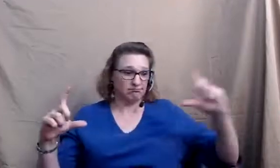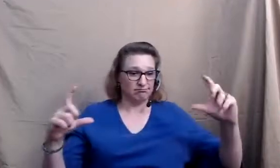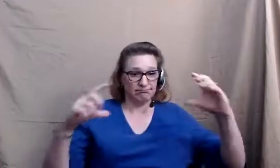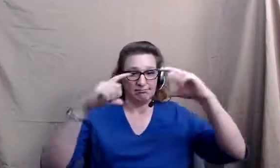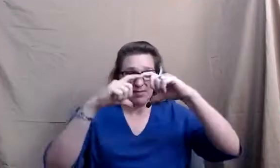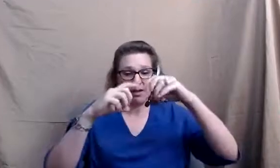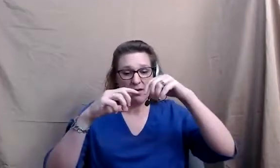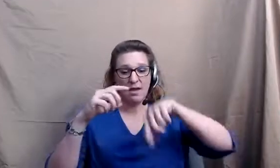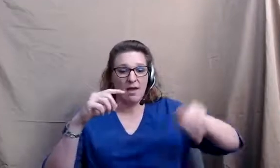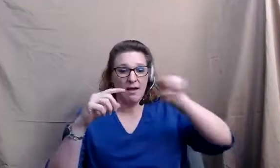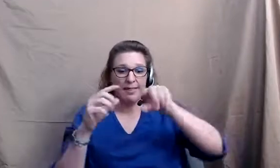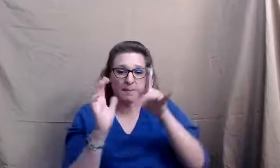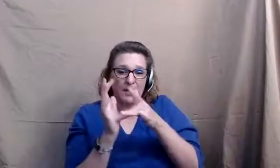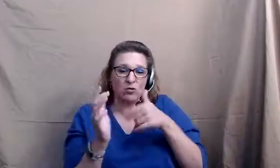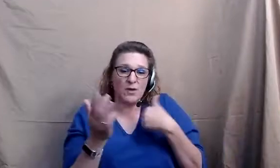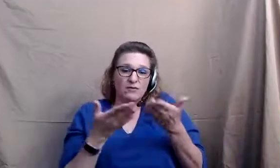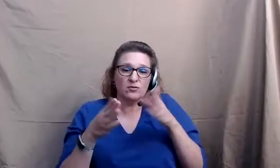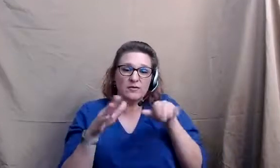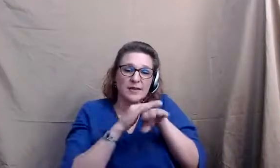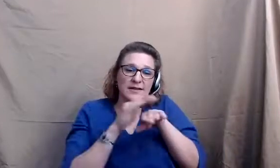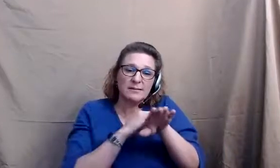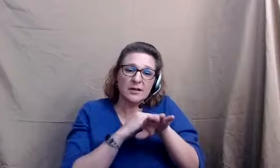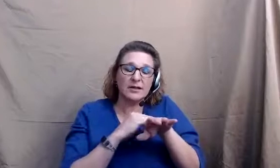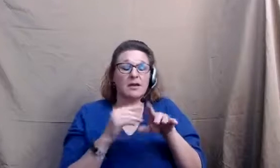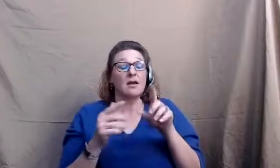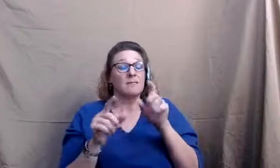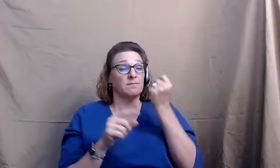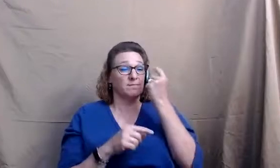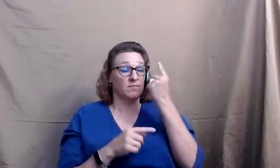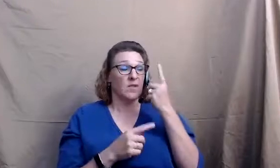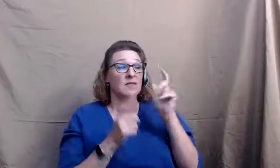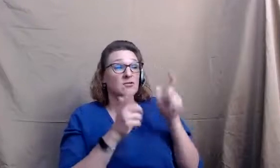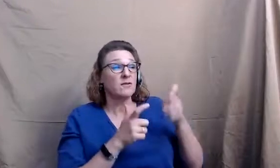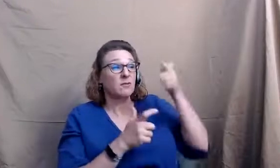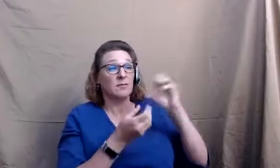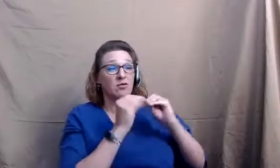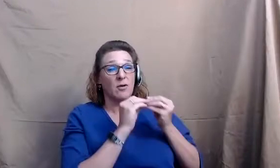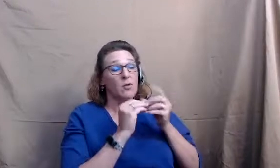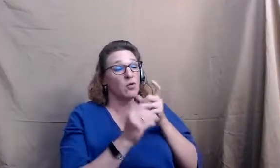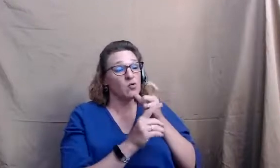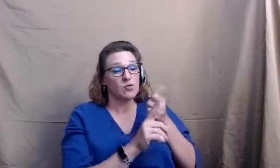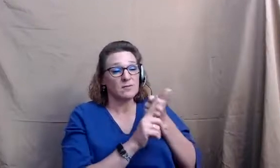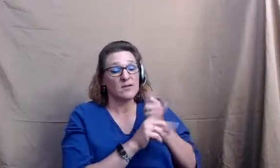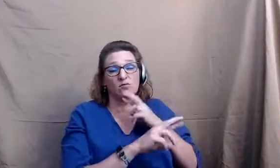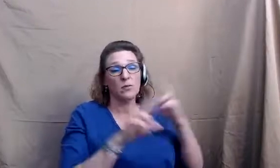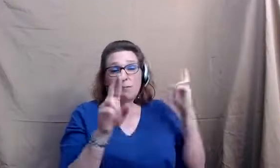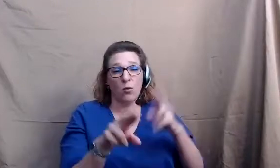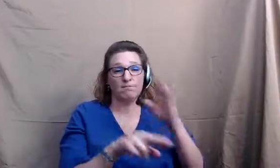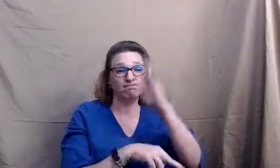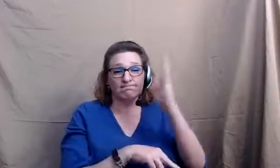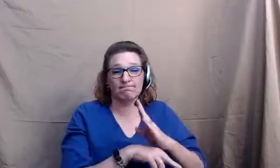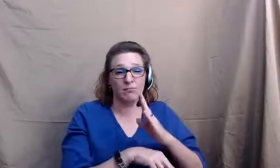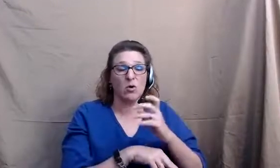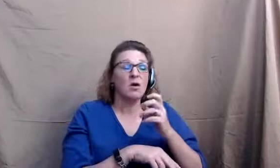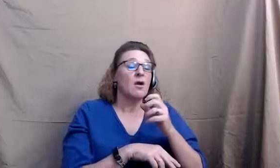in the middle. And then, of course, there's an even greater number who did not report or request services from any system and who may not